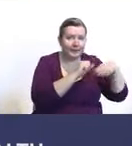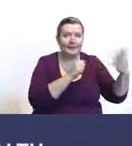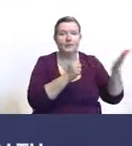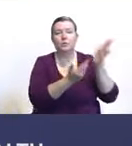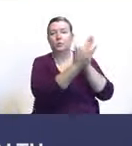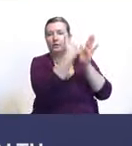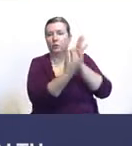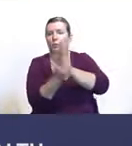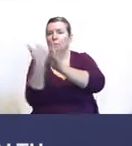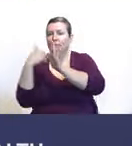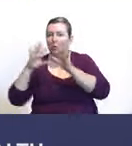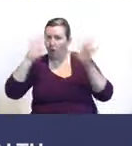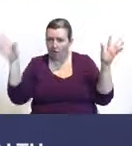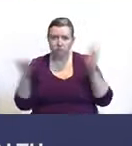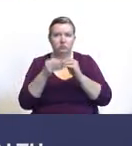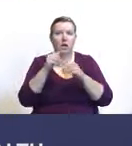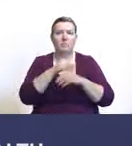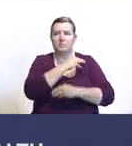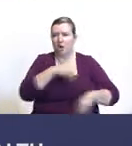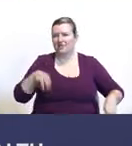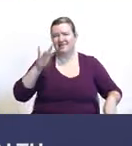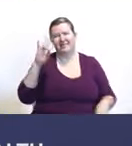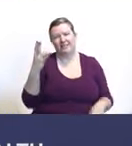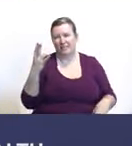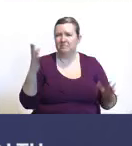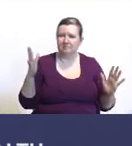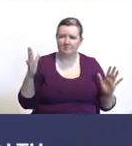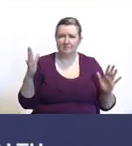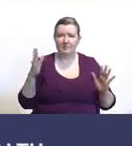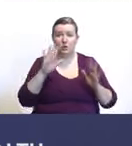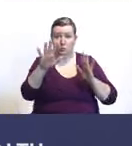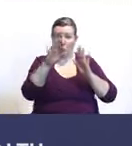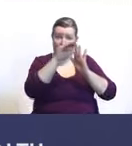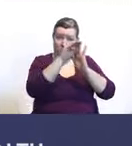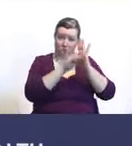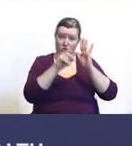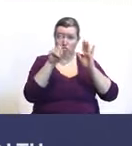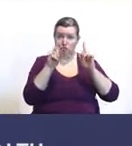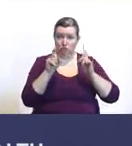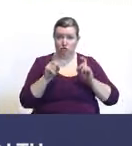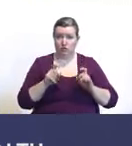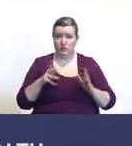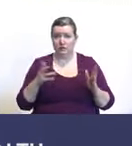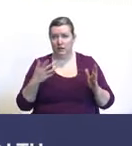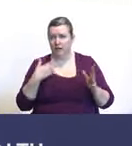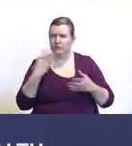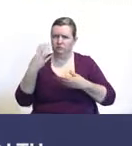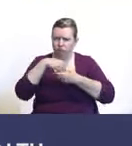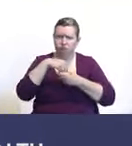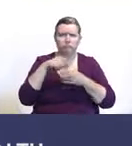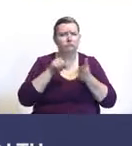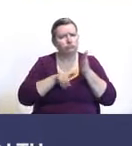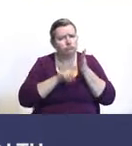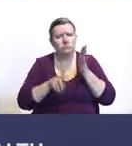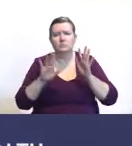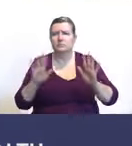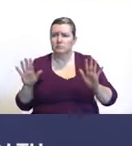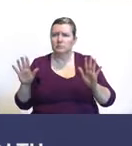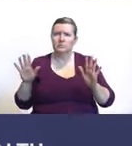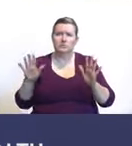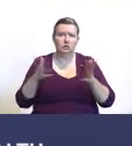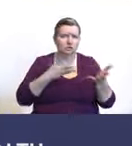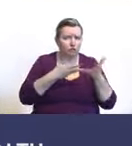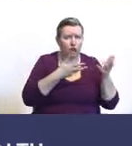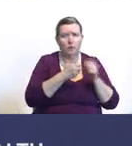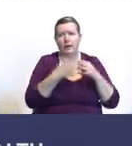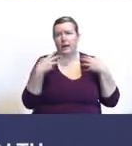7th, but these are things that we're talking. I don't think there was one item you brought up that we're not talking with health, most importantly,